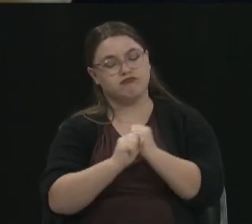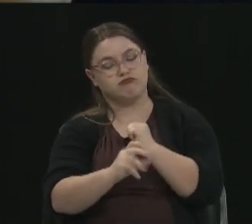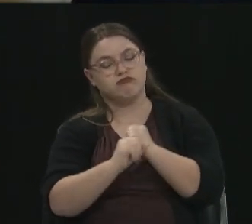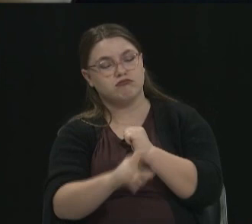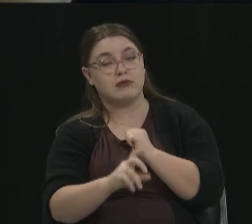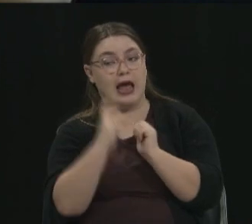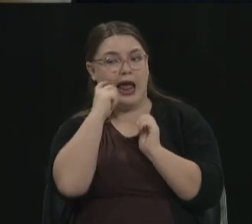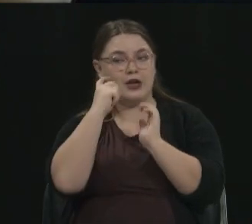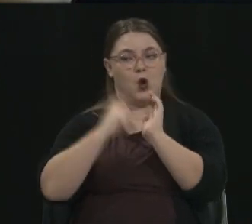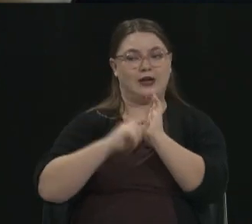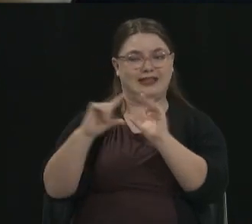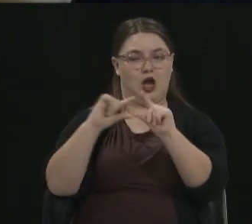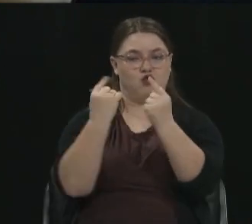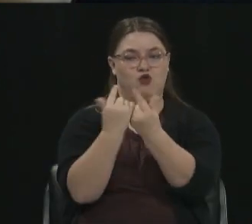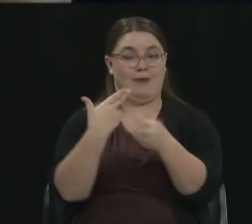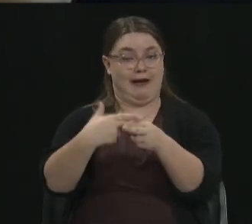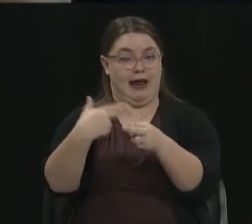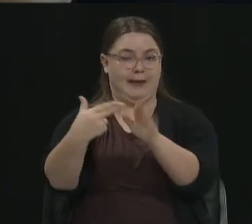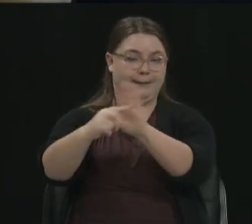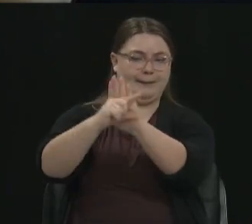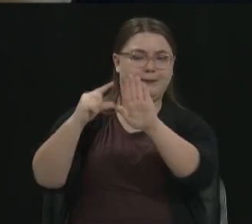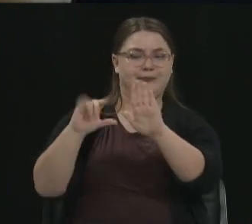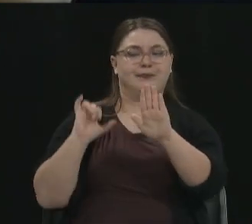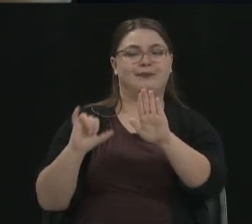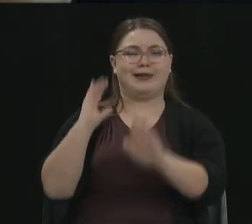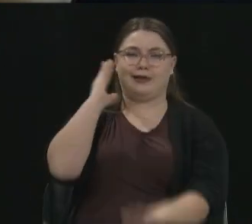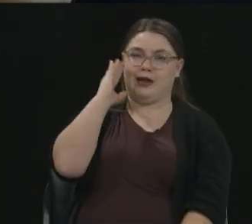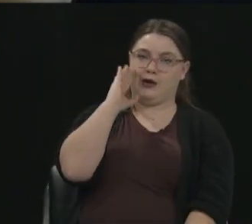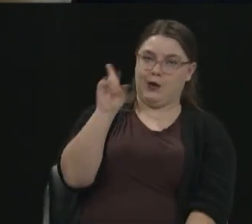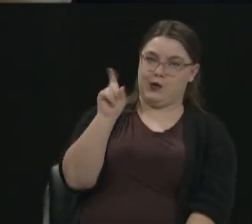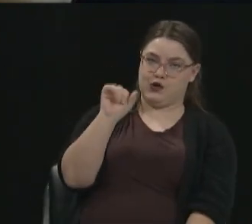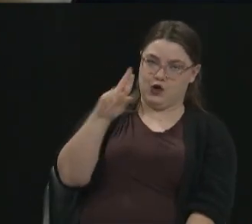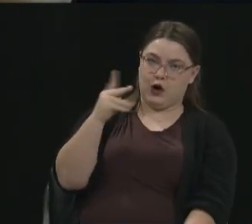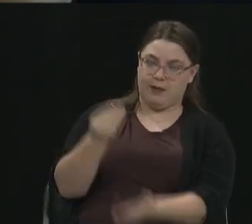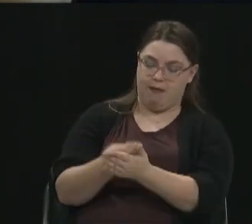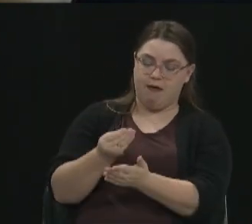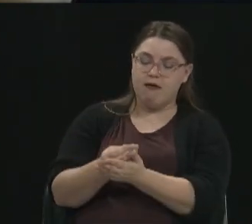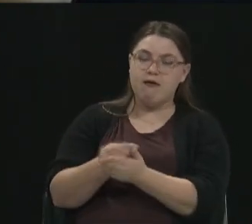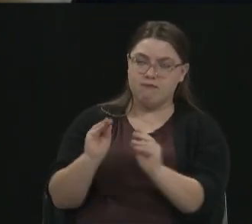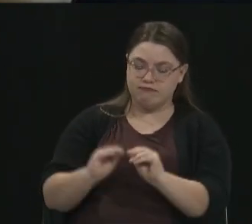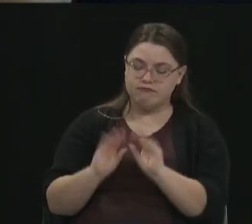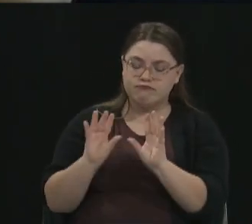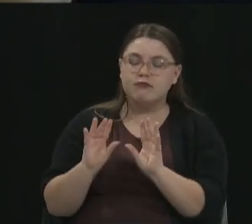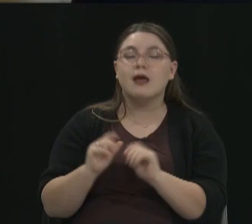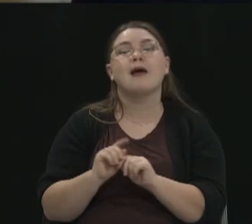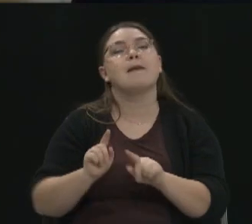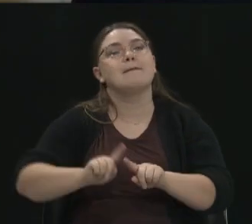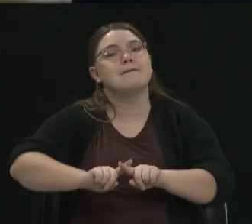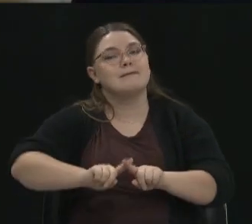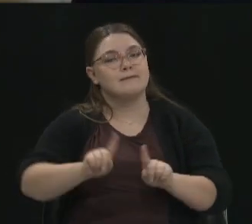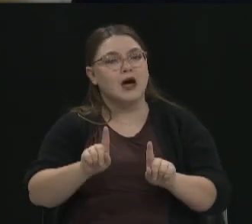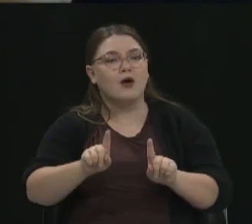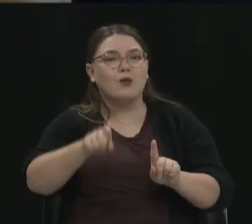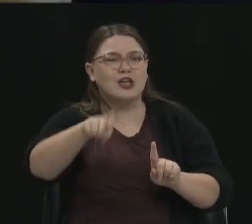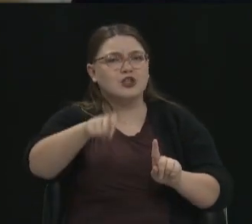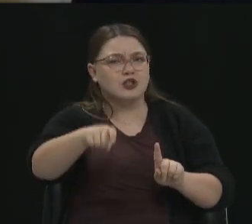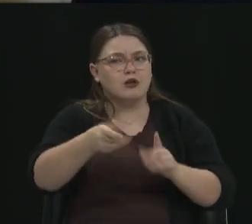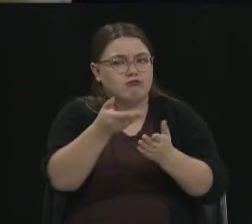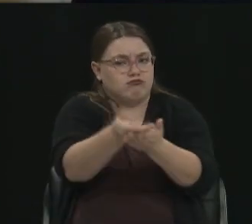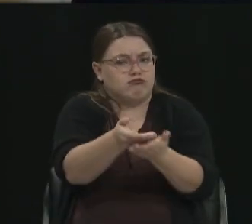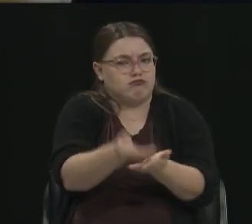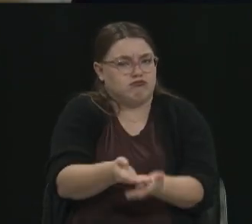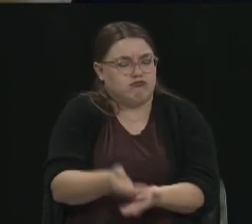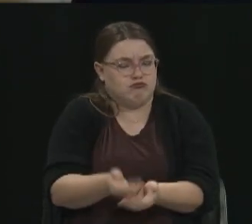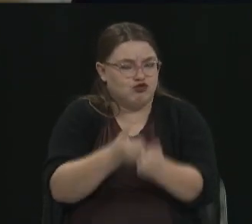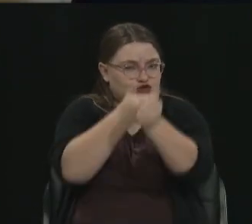dark money group. So it's here. And so let's let people know who's behind that money. As